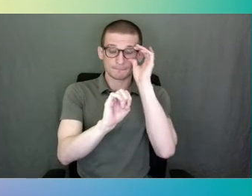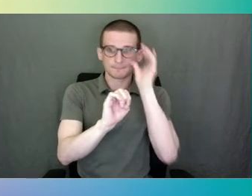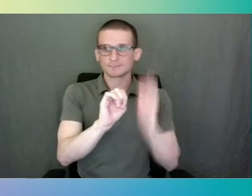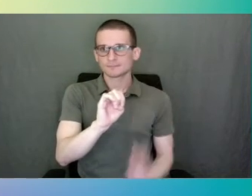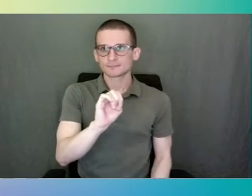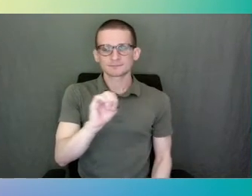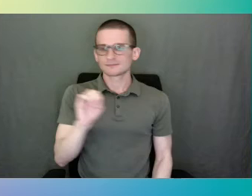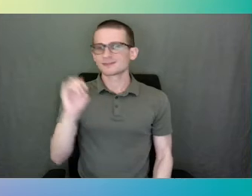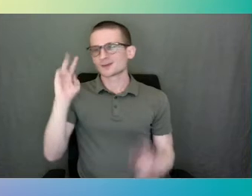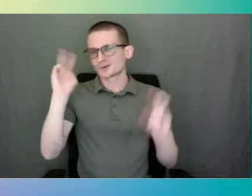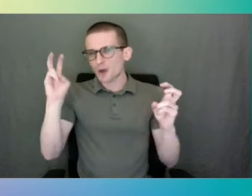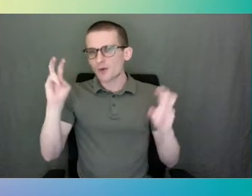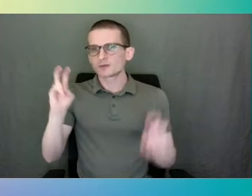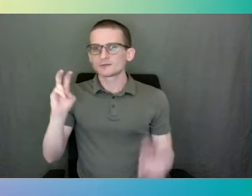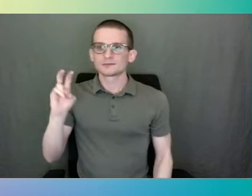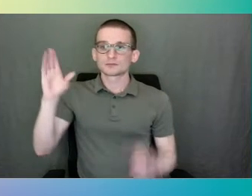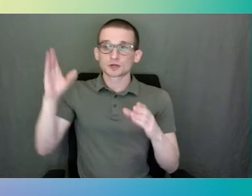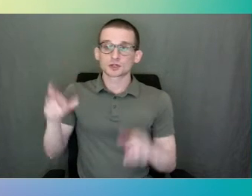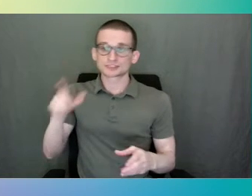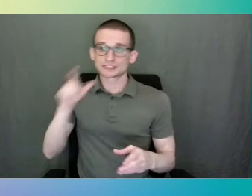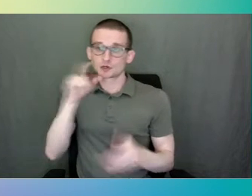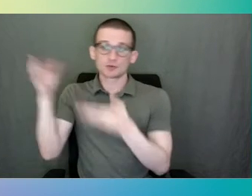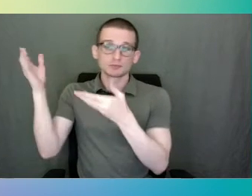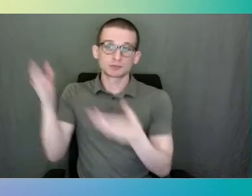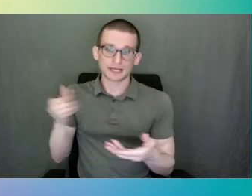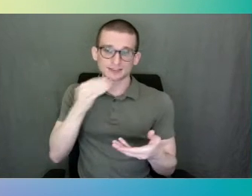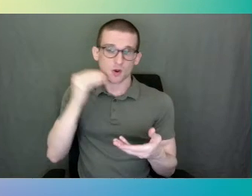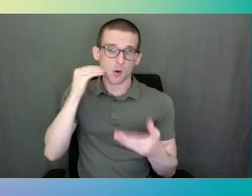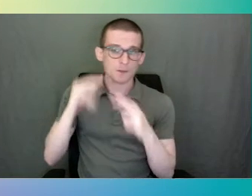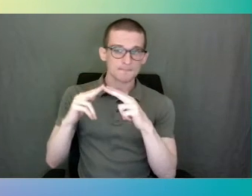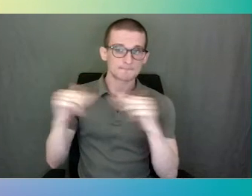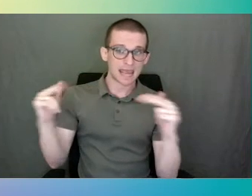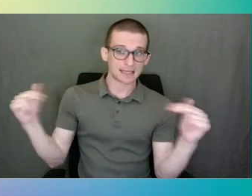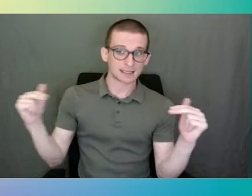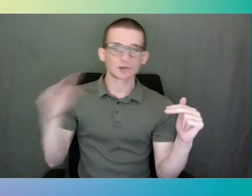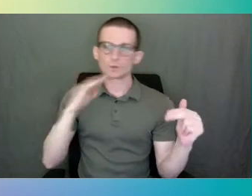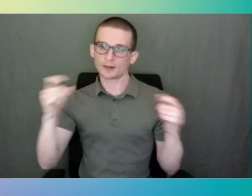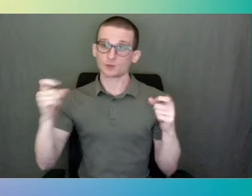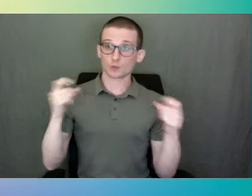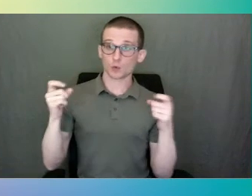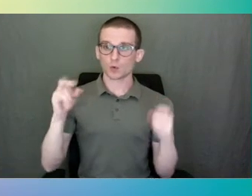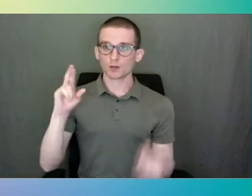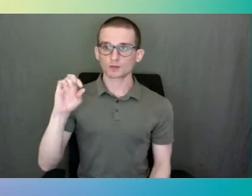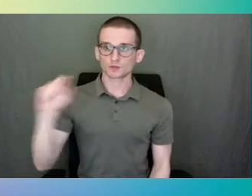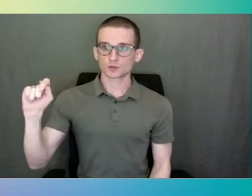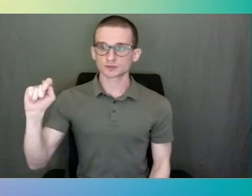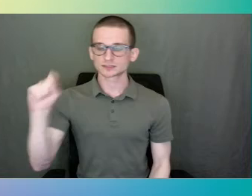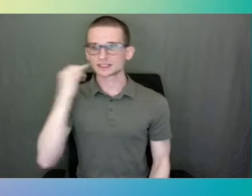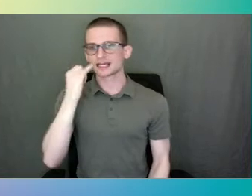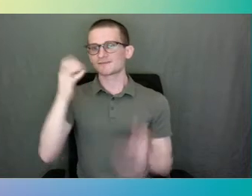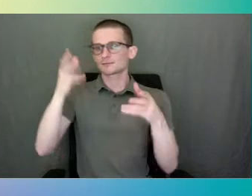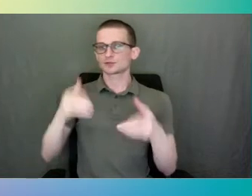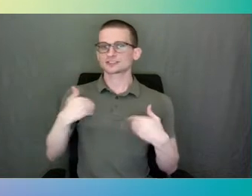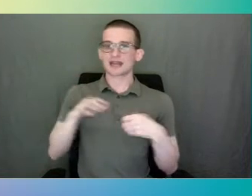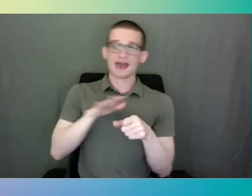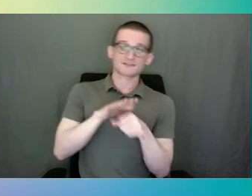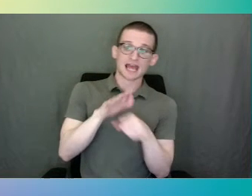home the bacon rules the roost, and he who had the extra meat gained the power.